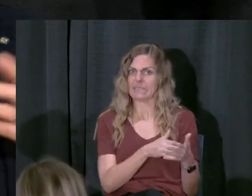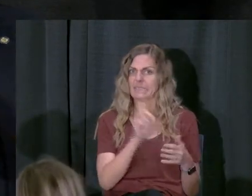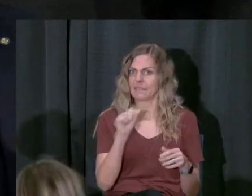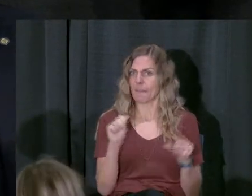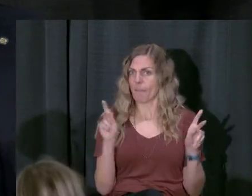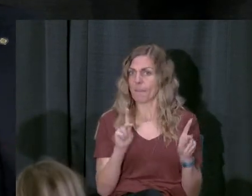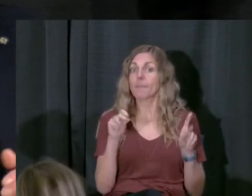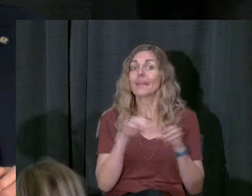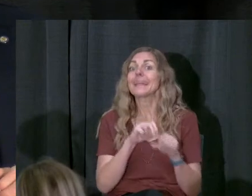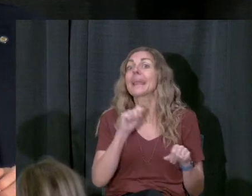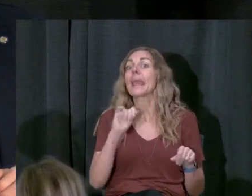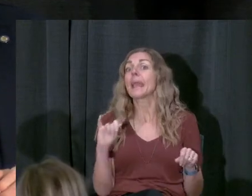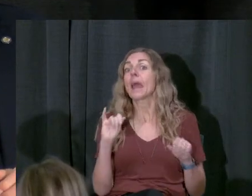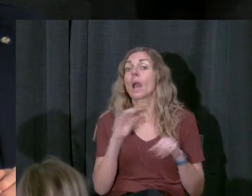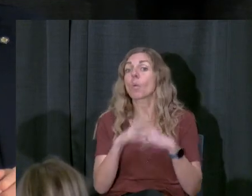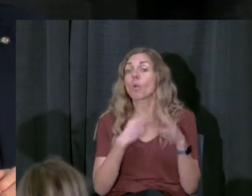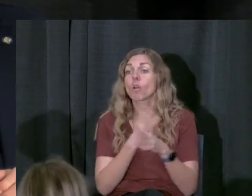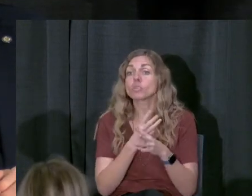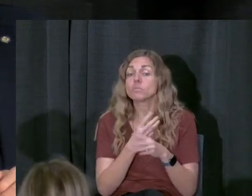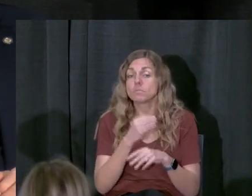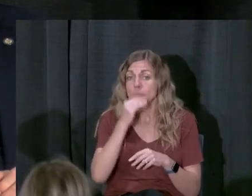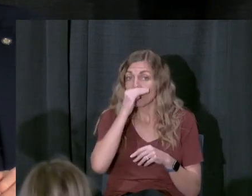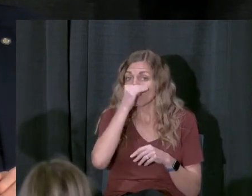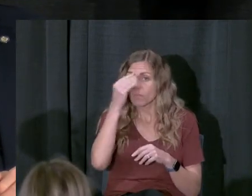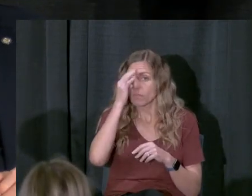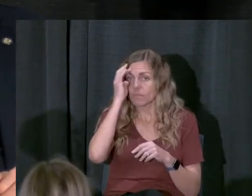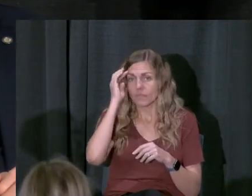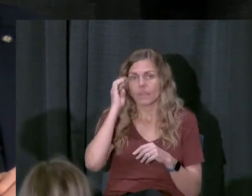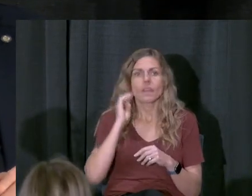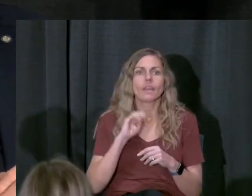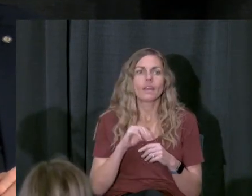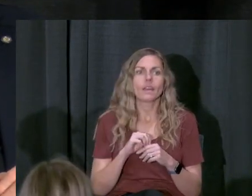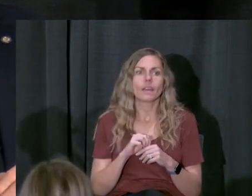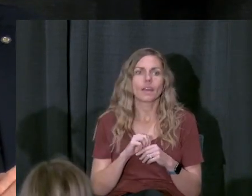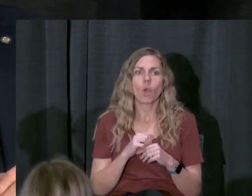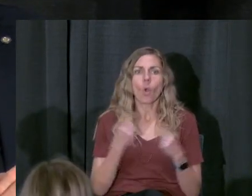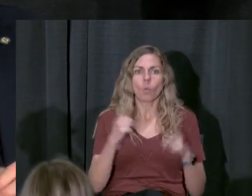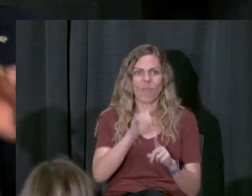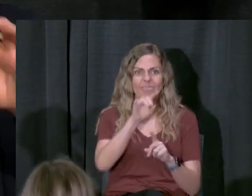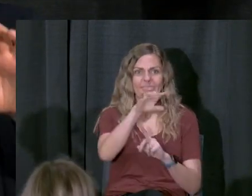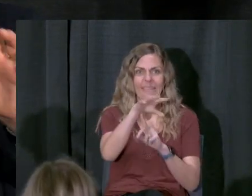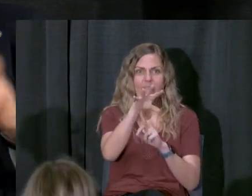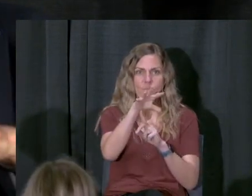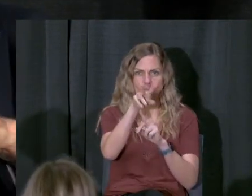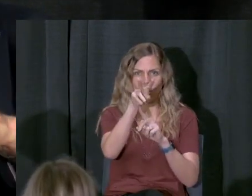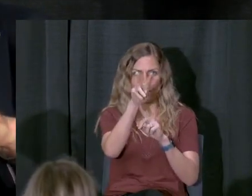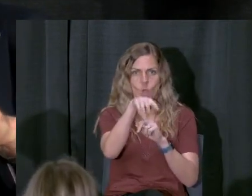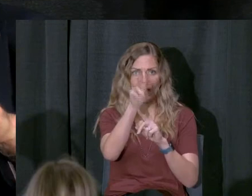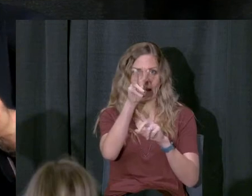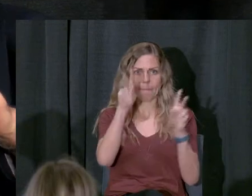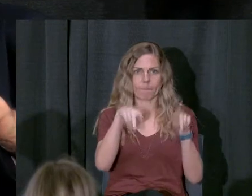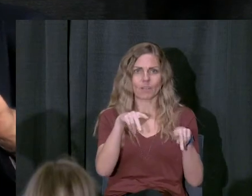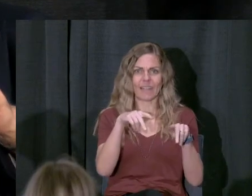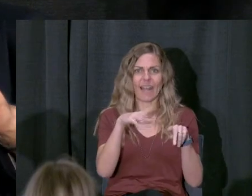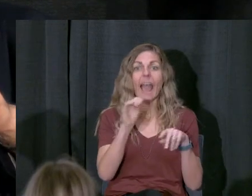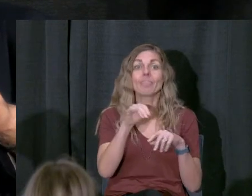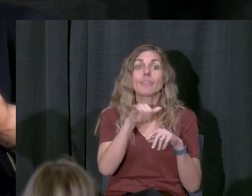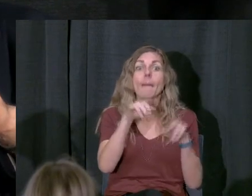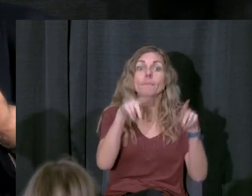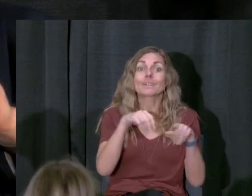the AI world. You know, when the cameras look at a person and the person is in a wheelchair, is it going to